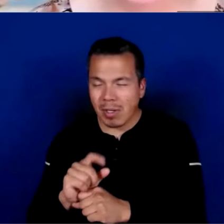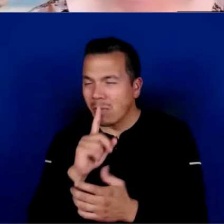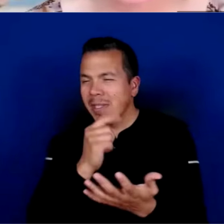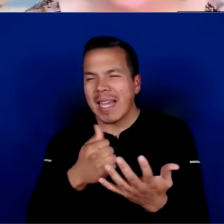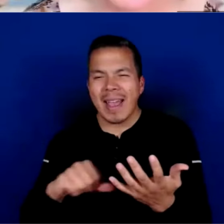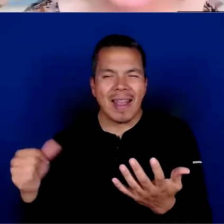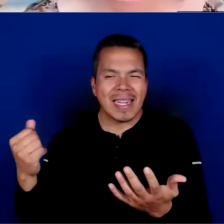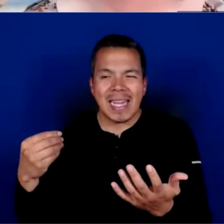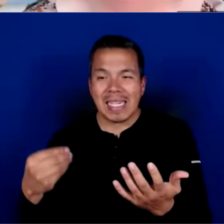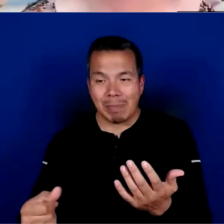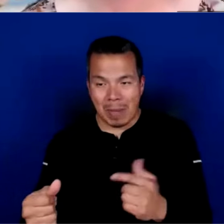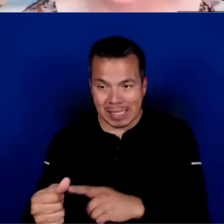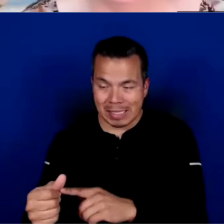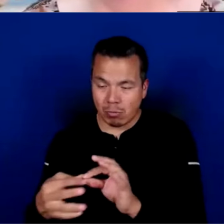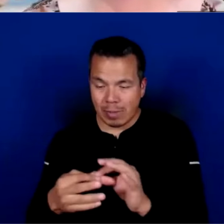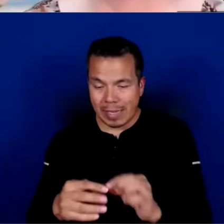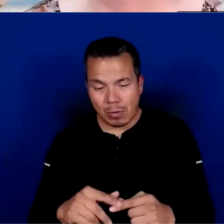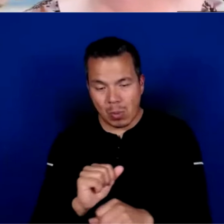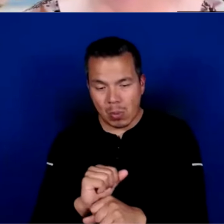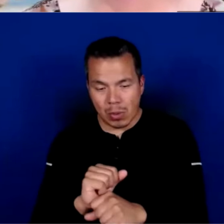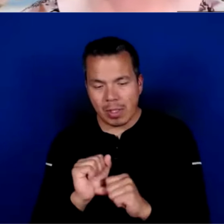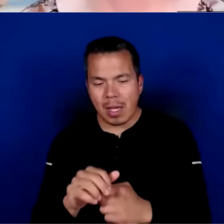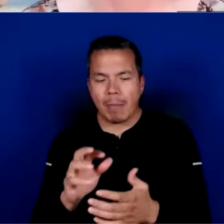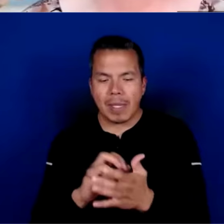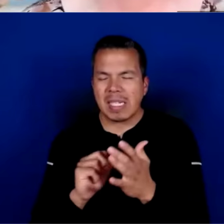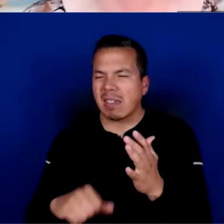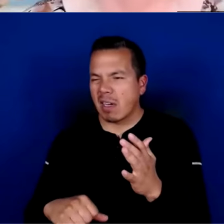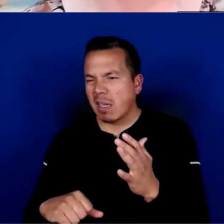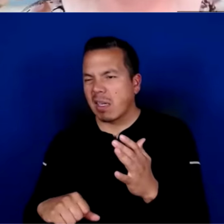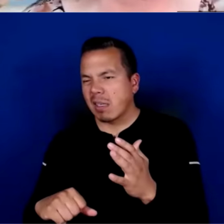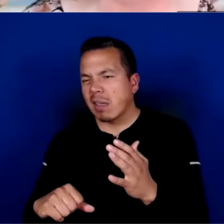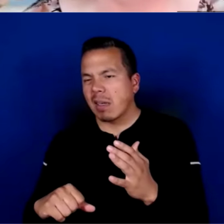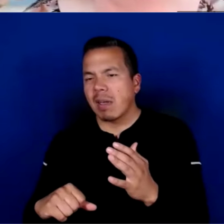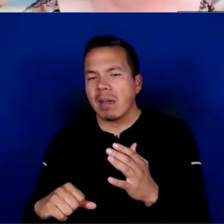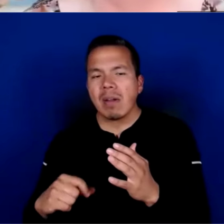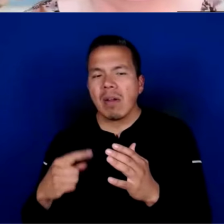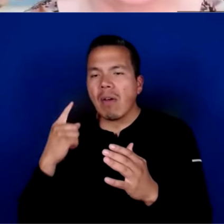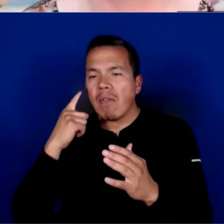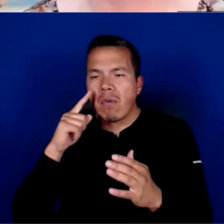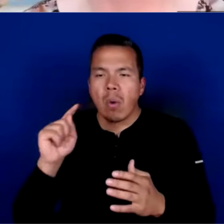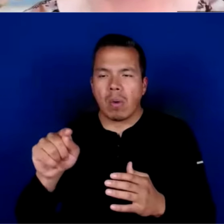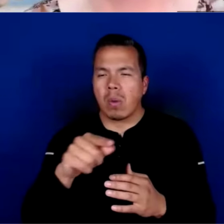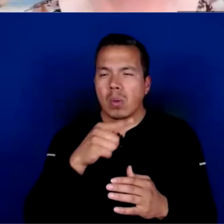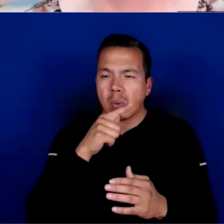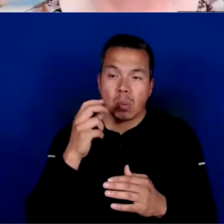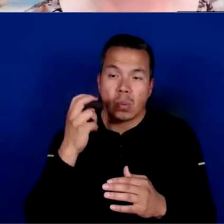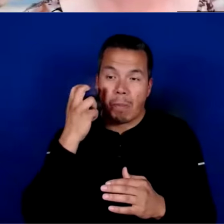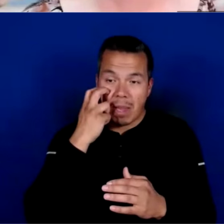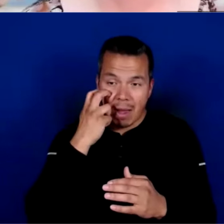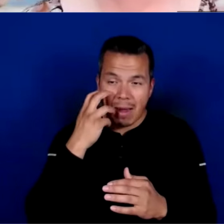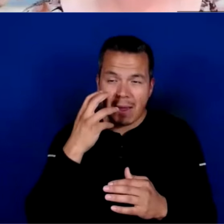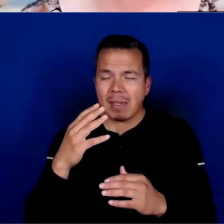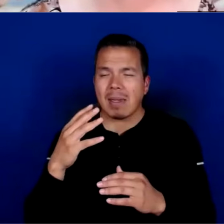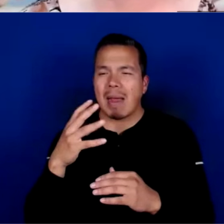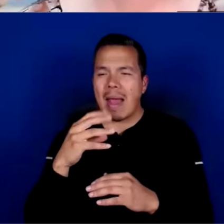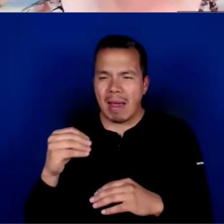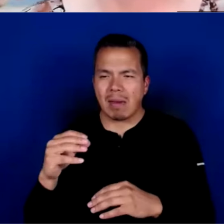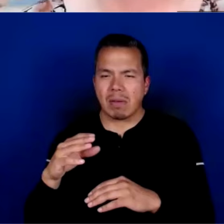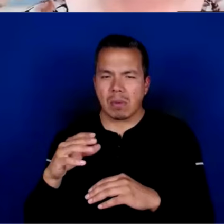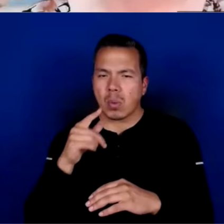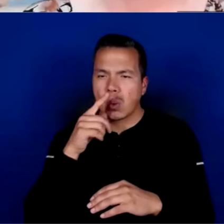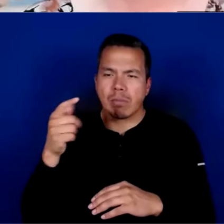expense related to working can be deducted for individuals who are blind and on SSI. And then you